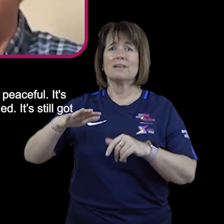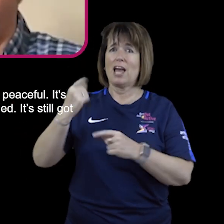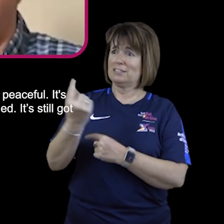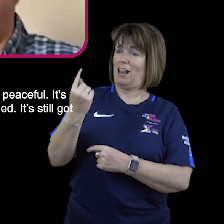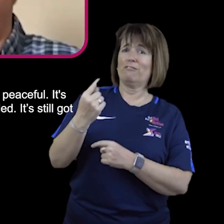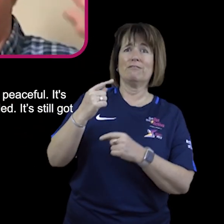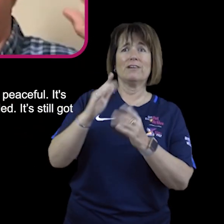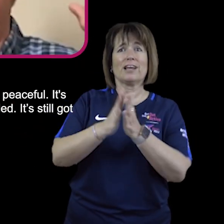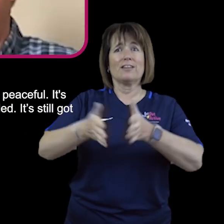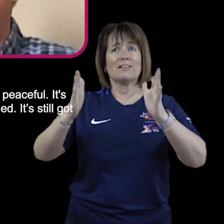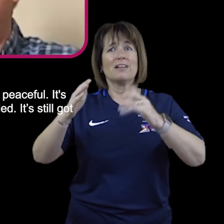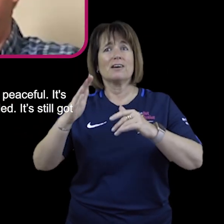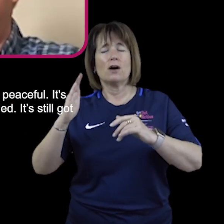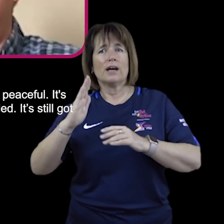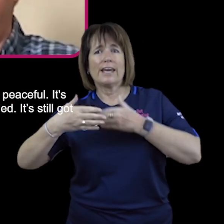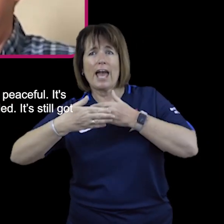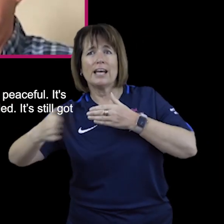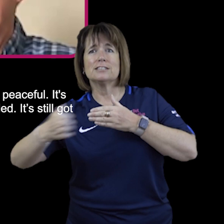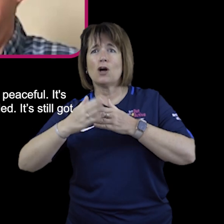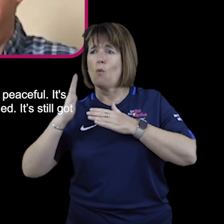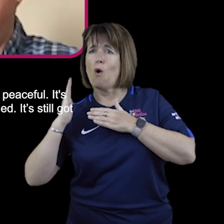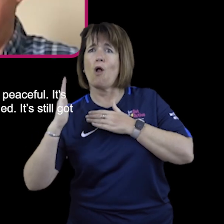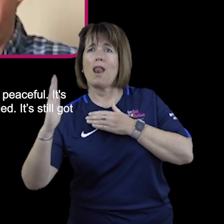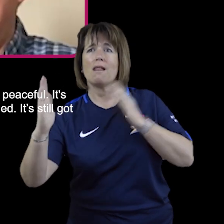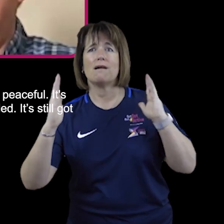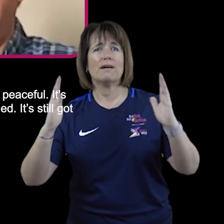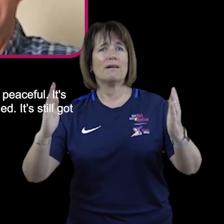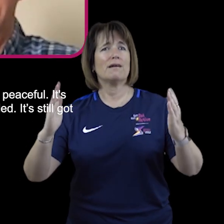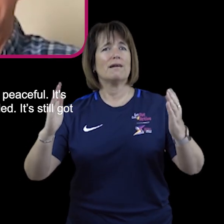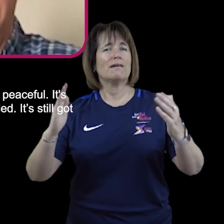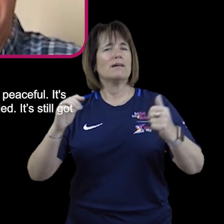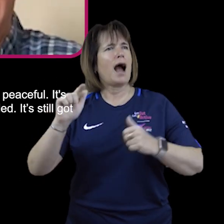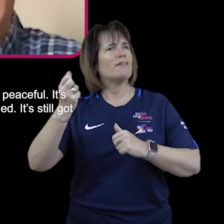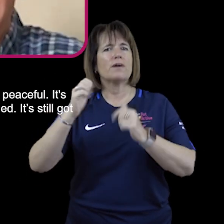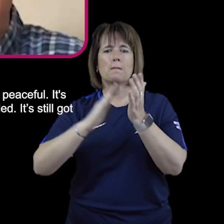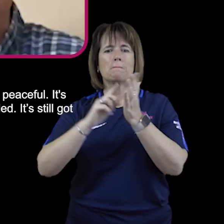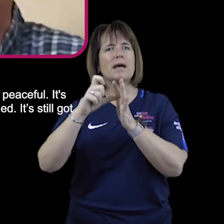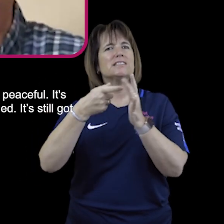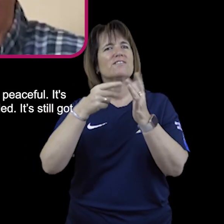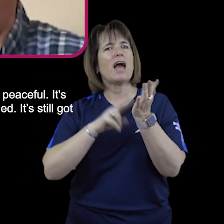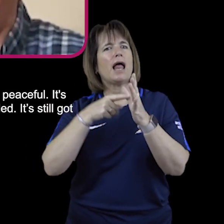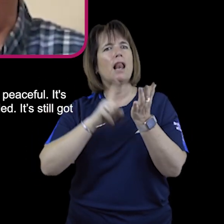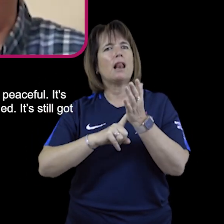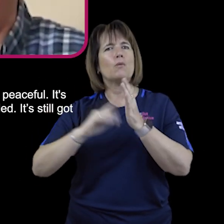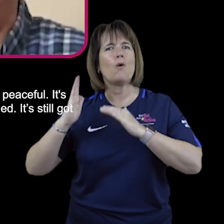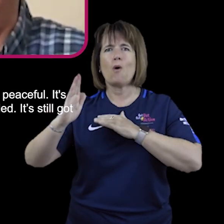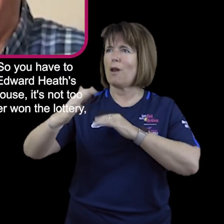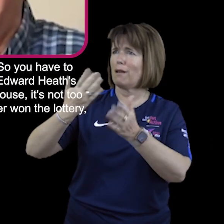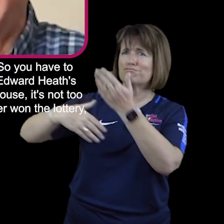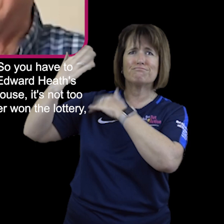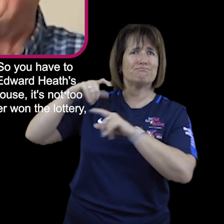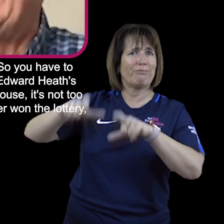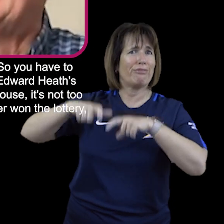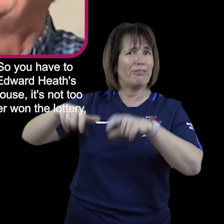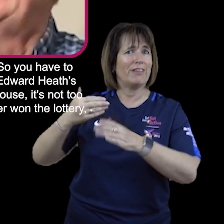actual Cathedral Close itself is gated, it's walled. It's still got the medieval wall around it. And they still lock it, I think, at midnight. Right.